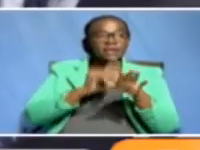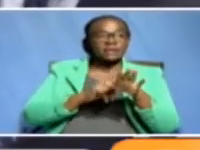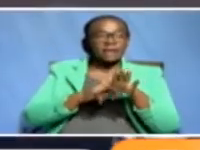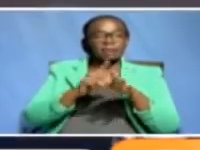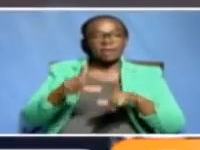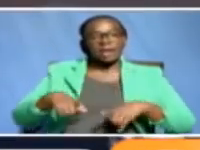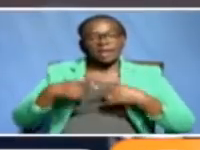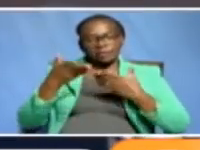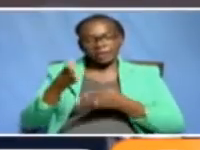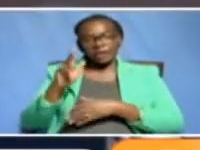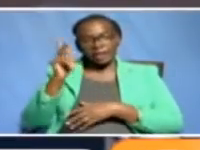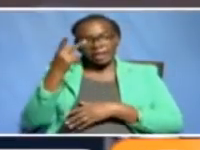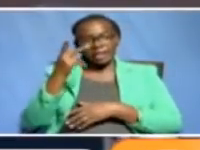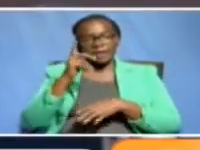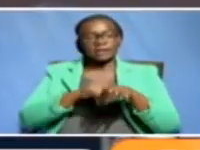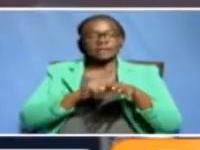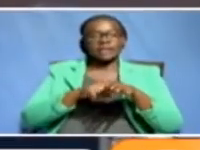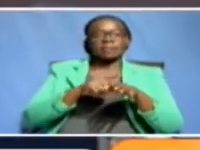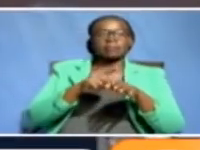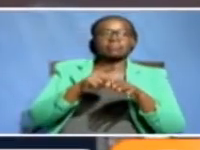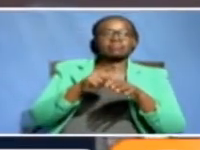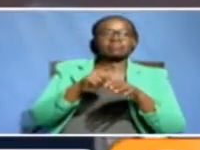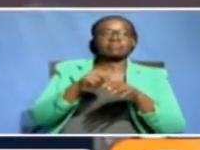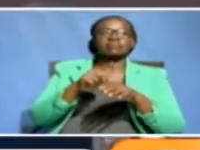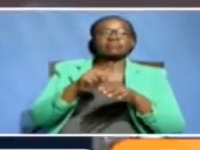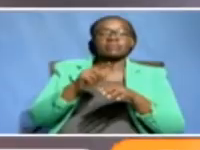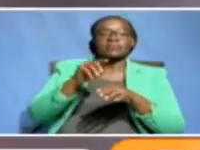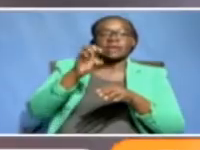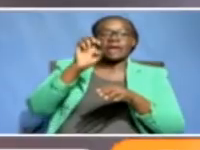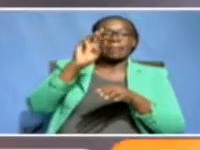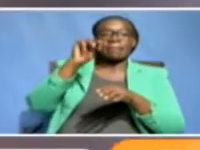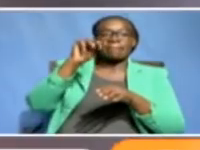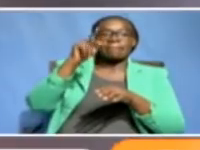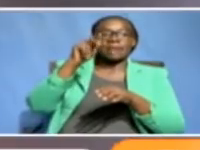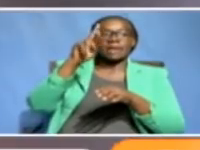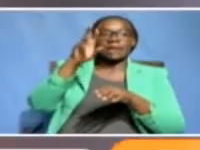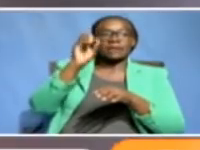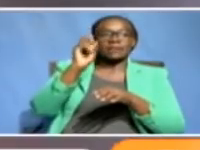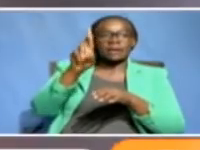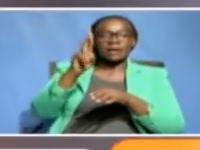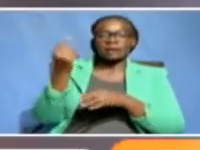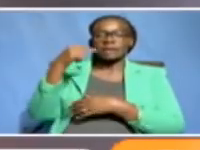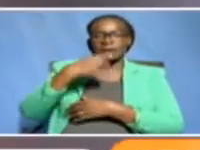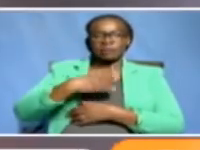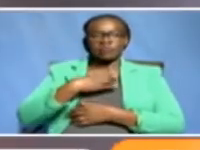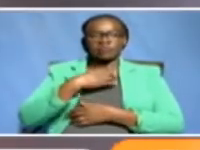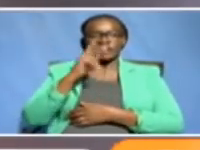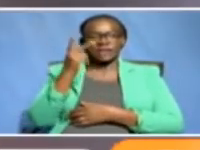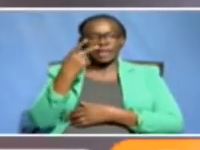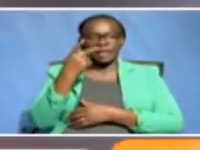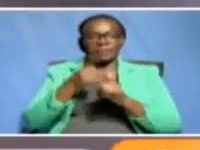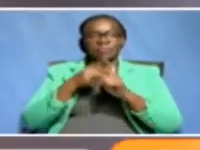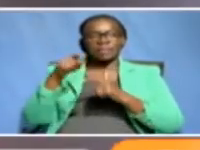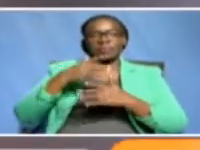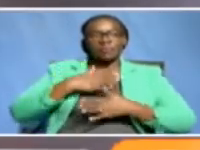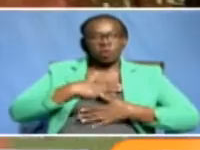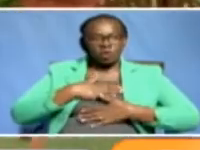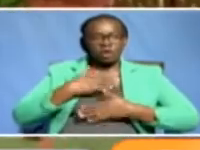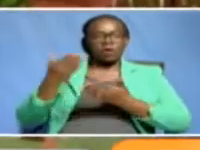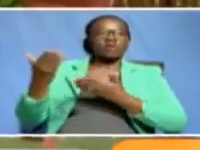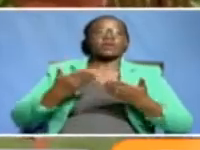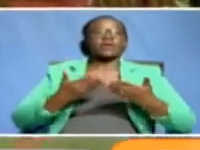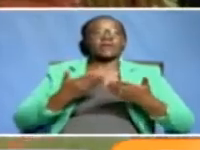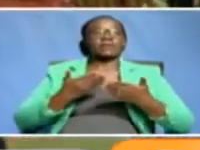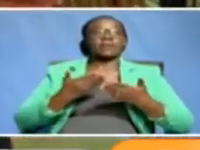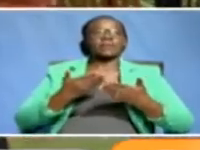here is when His Majesty Akihito, Emperor of Japan, who was then the Crown Prince, visited Kenya. He had the honor of receiving him.